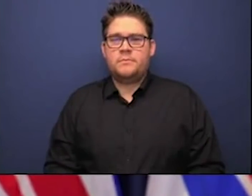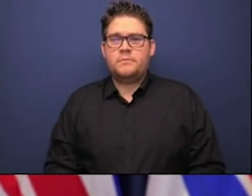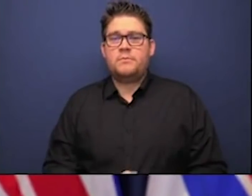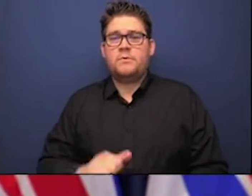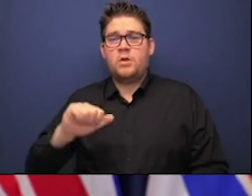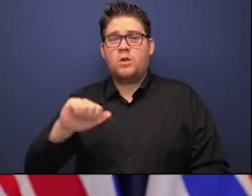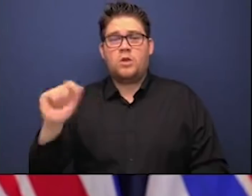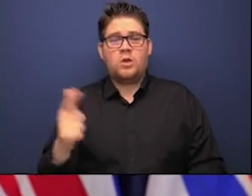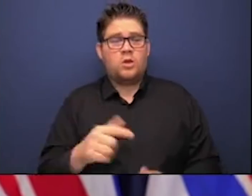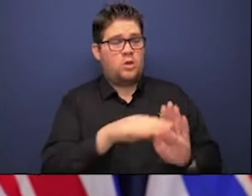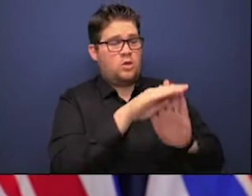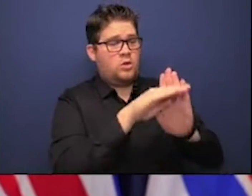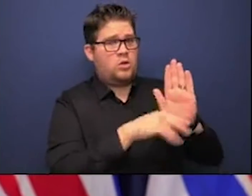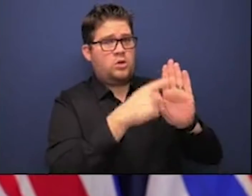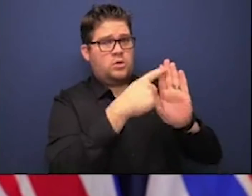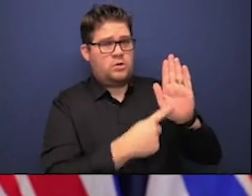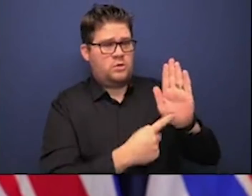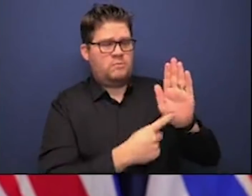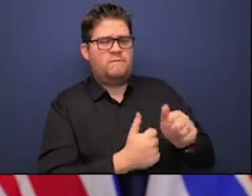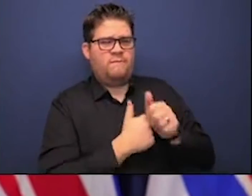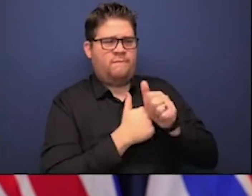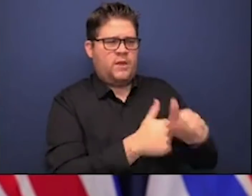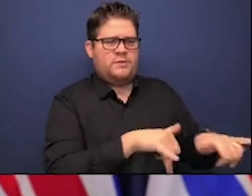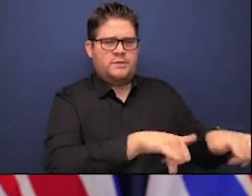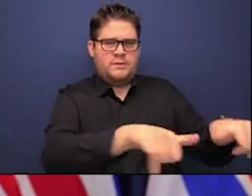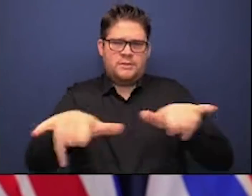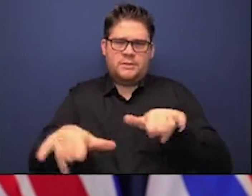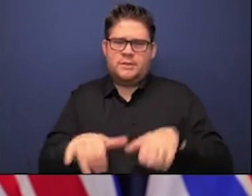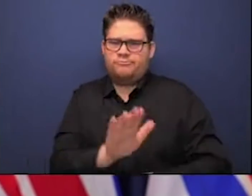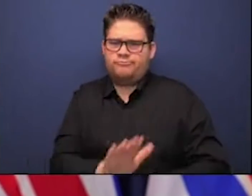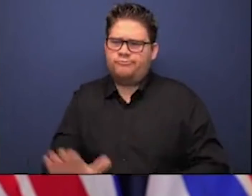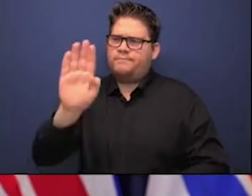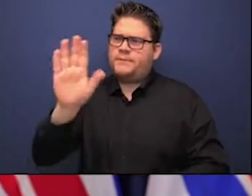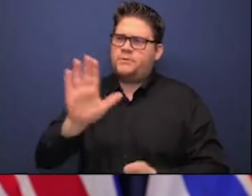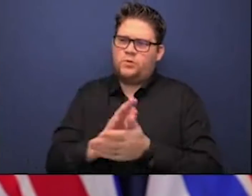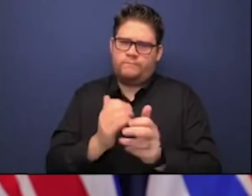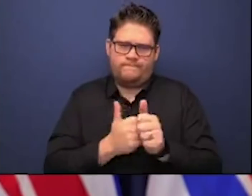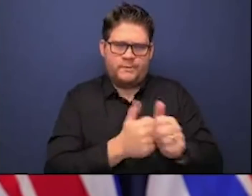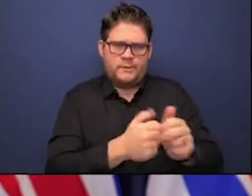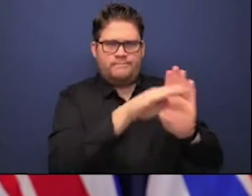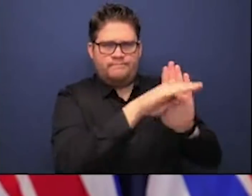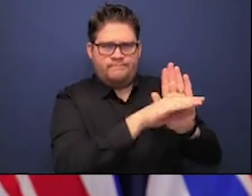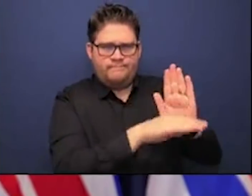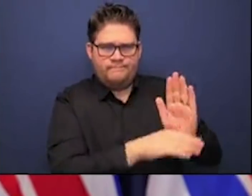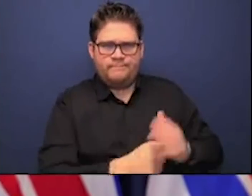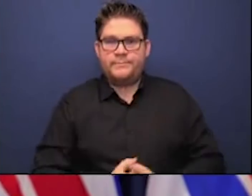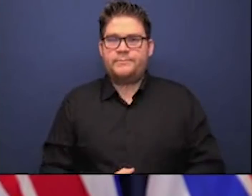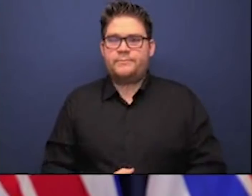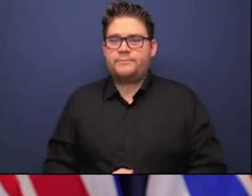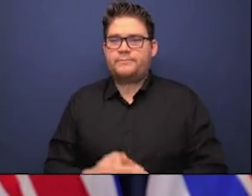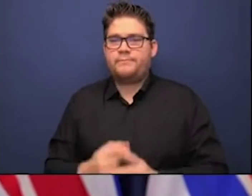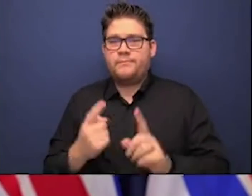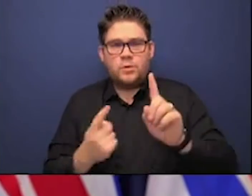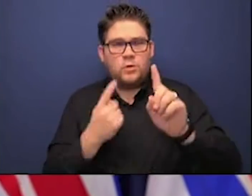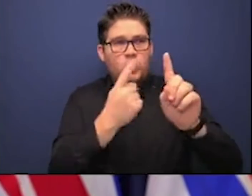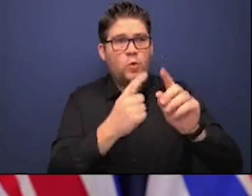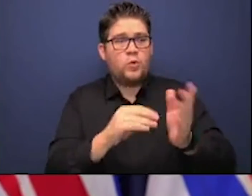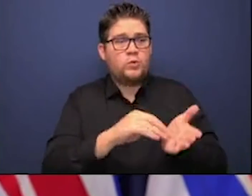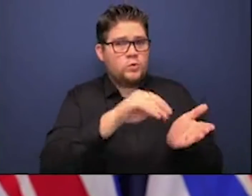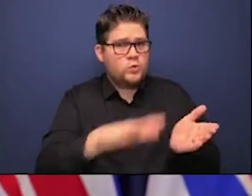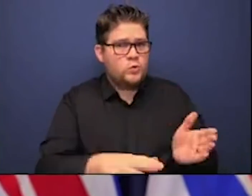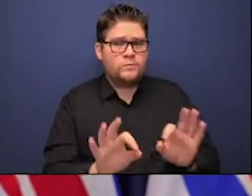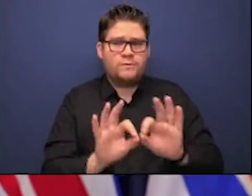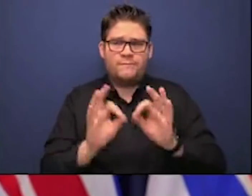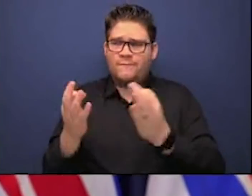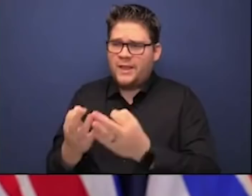their families, and staff feel confident with the safety measures in place. And that's why we're making these updates.